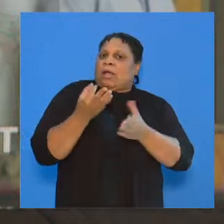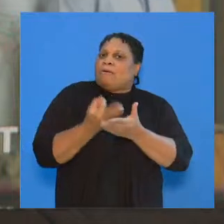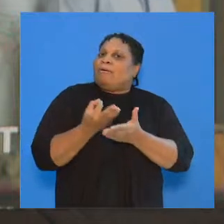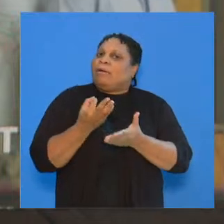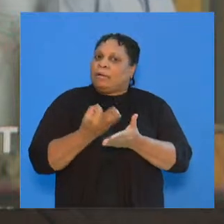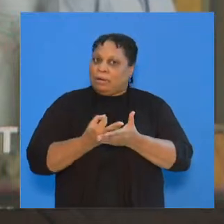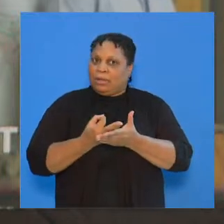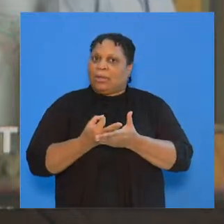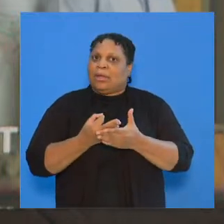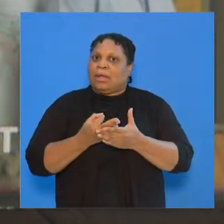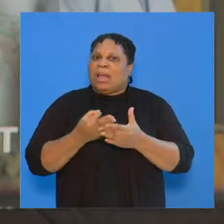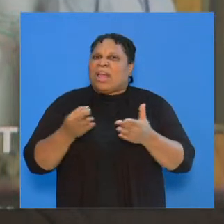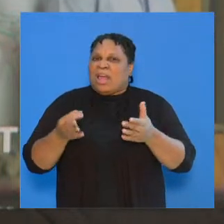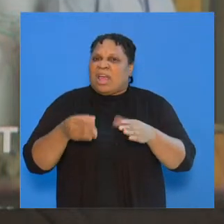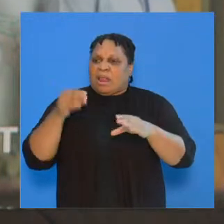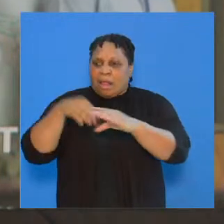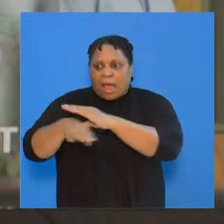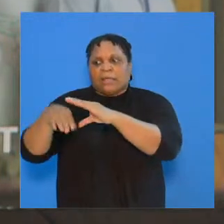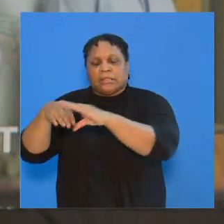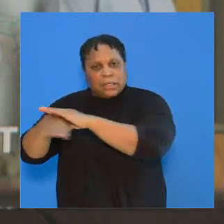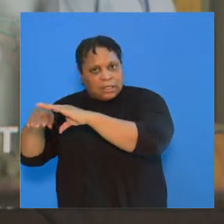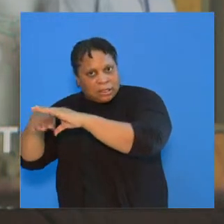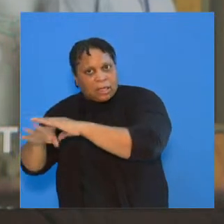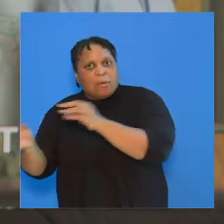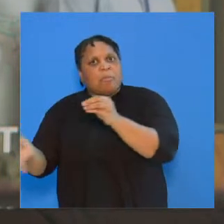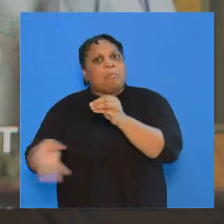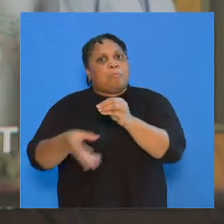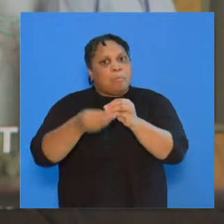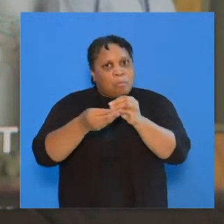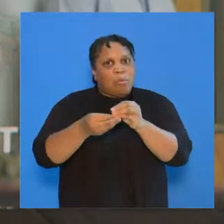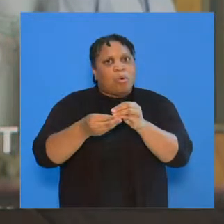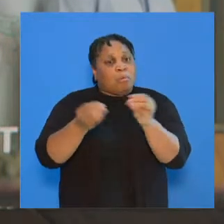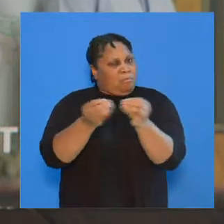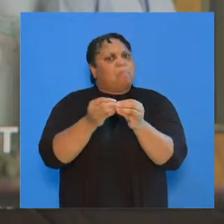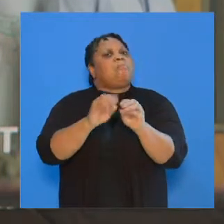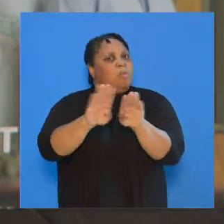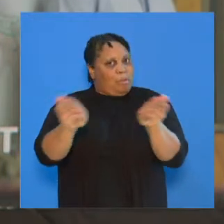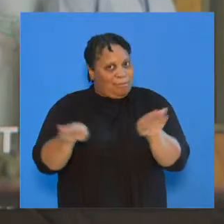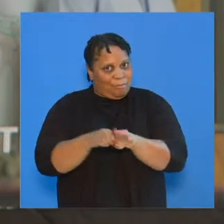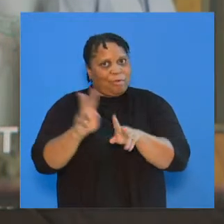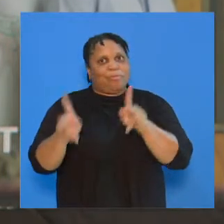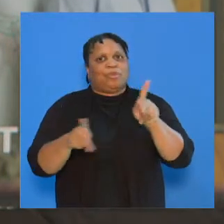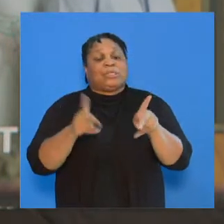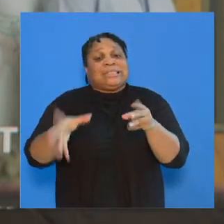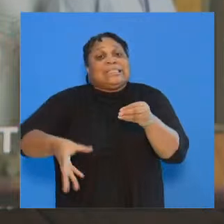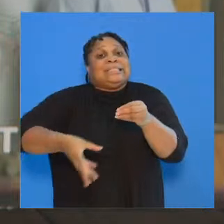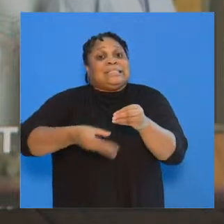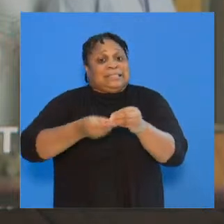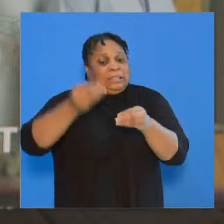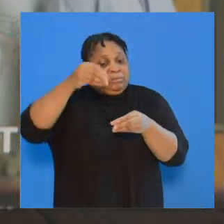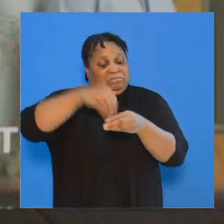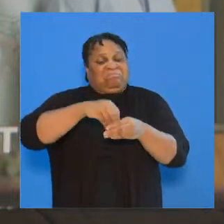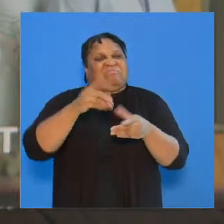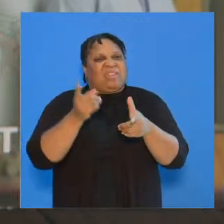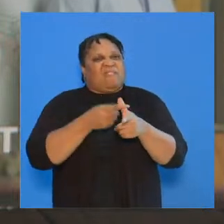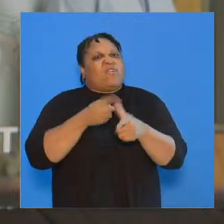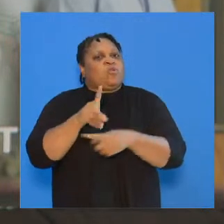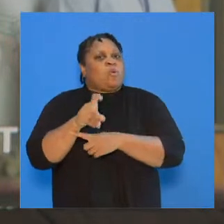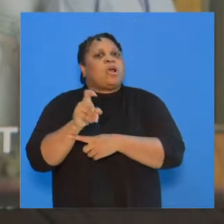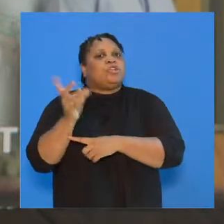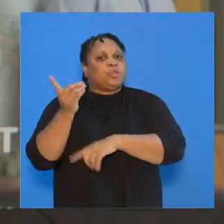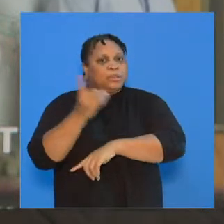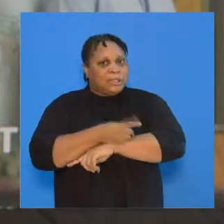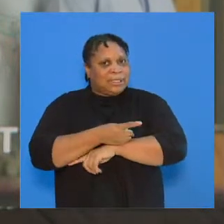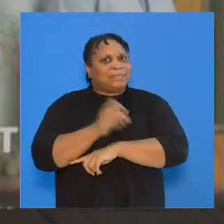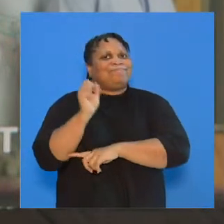scholarships and expanded access to scholarships for more Bermudians. Additionally, within our first 100 days,